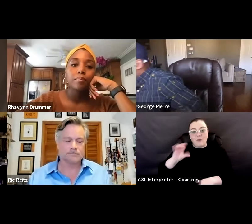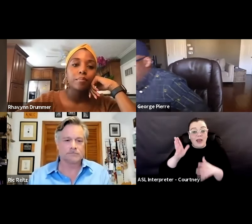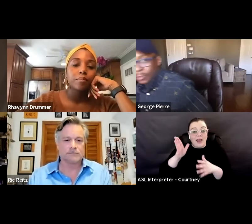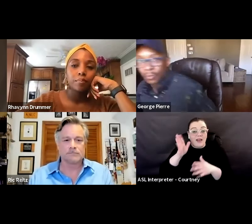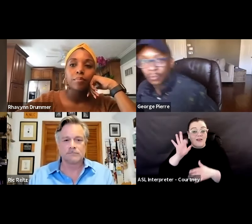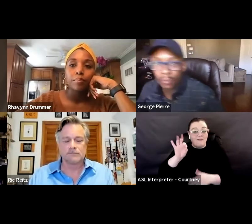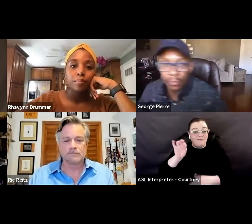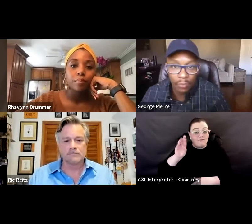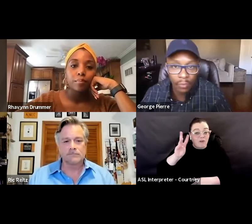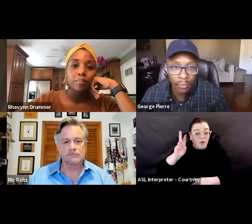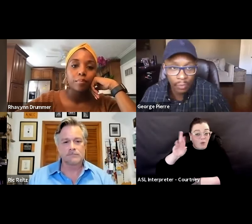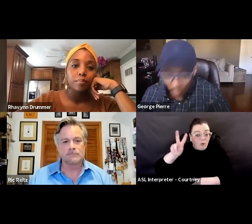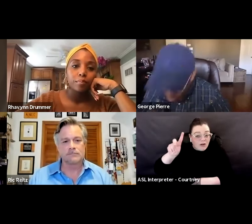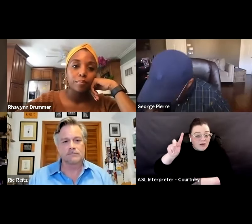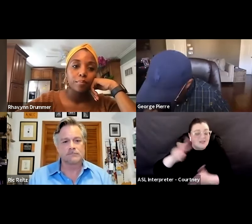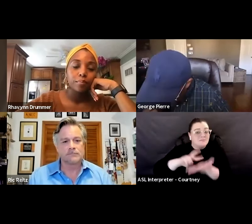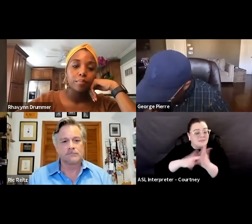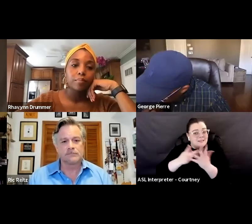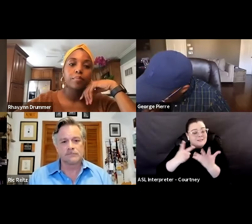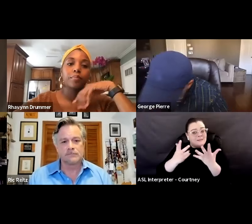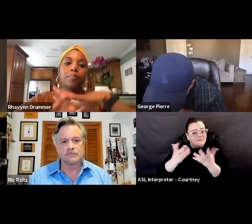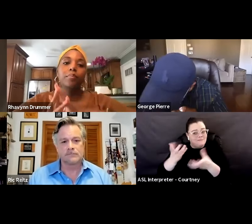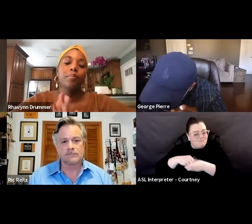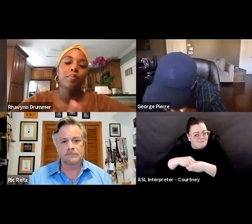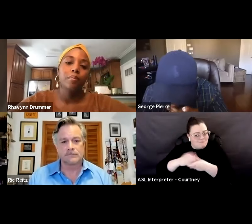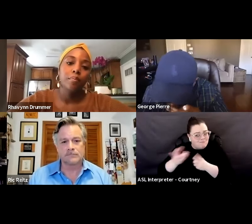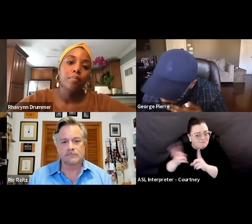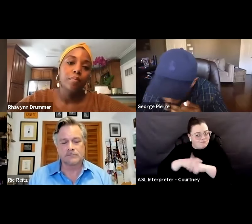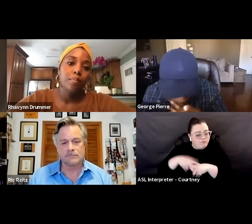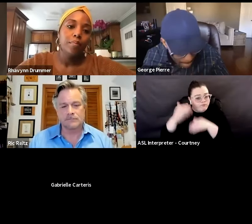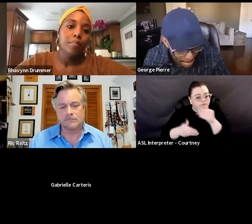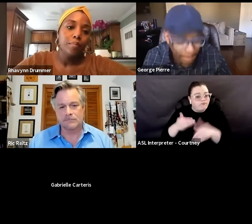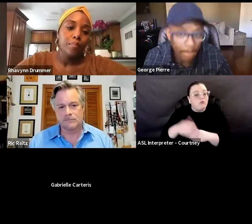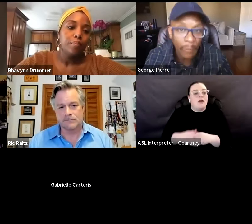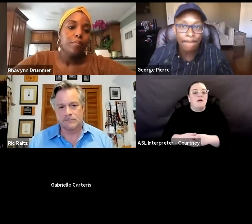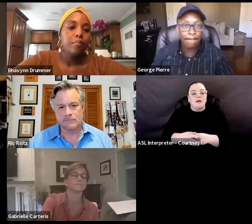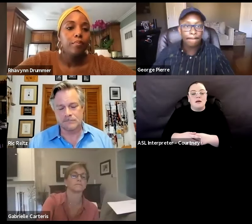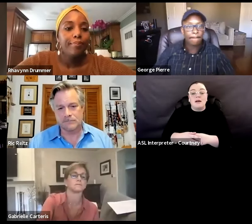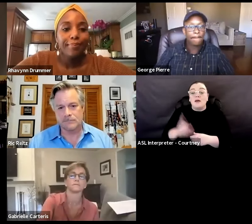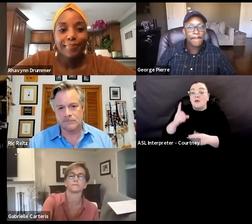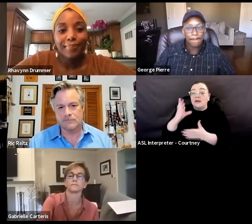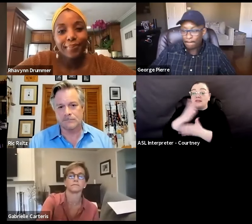members. Things we've gone over before, but they need to hear.